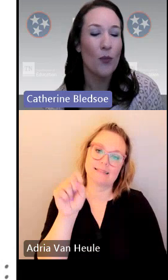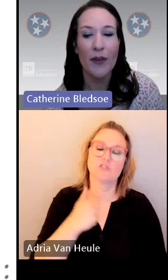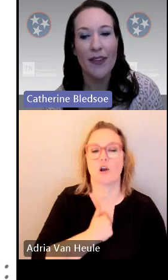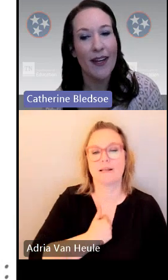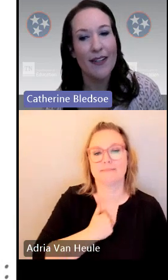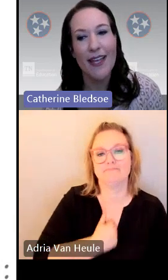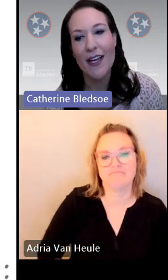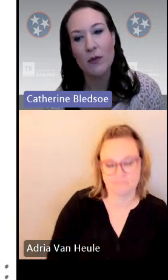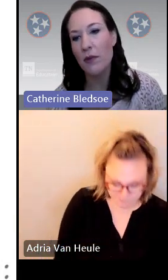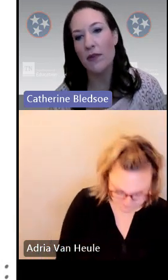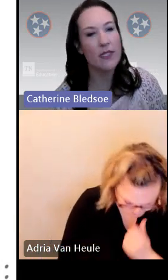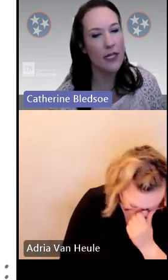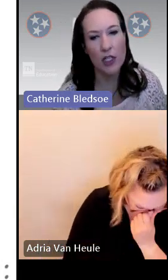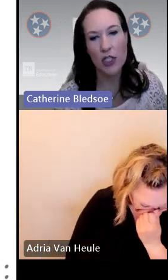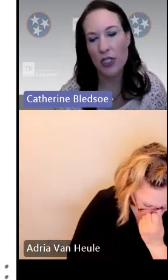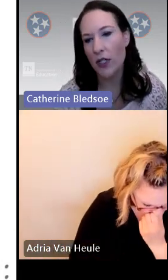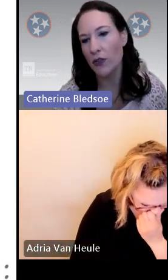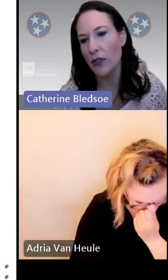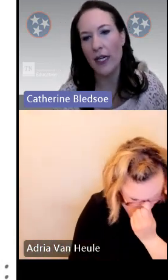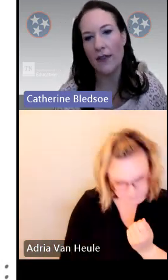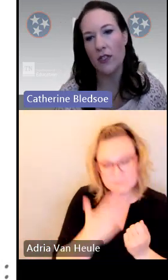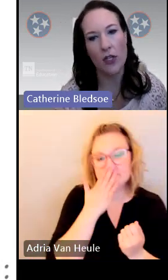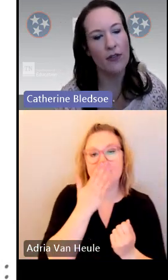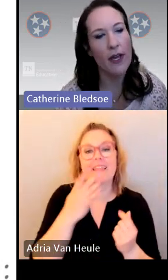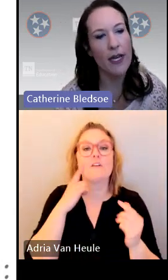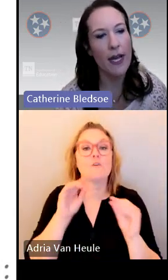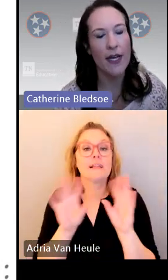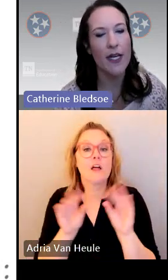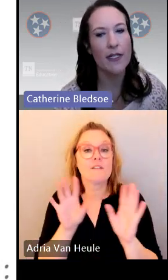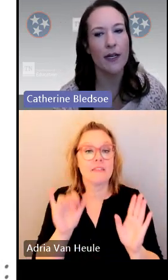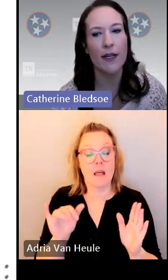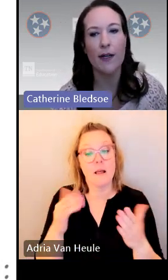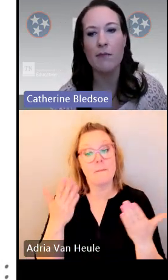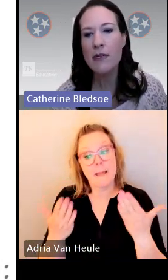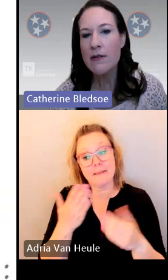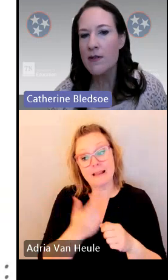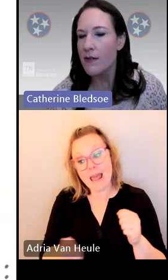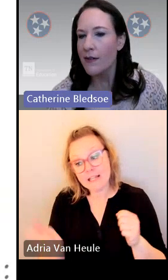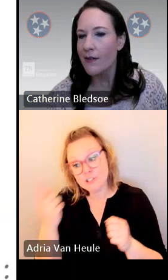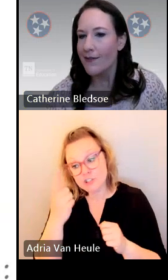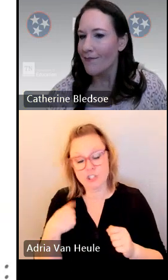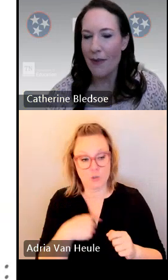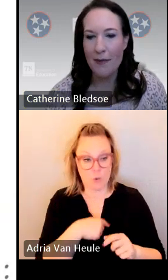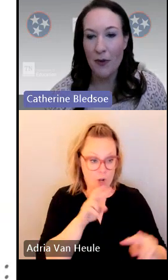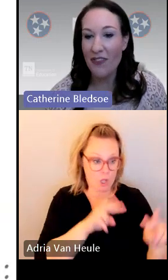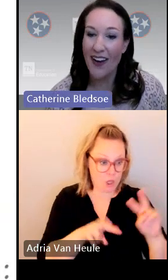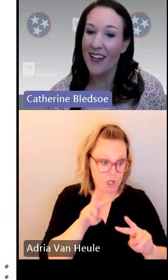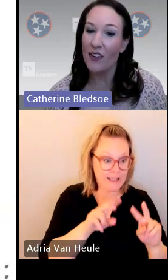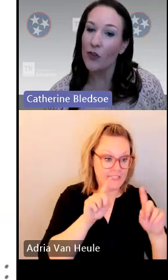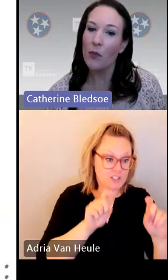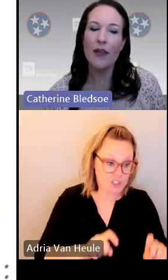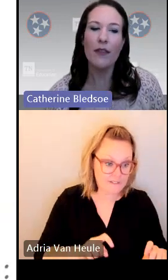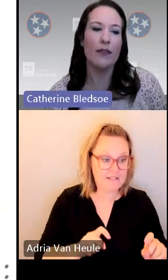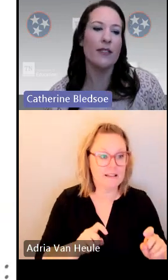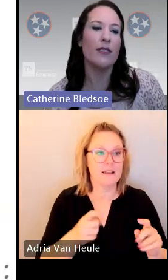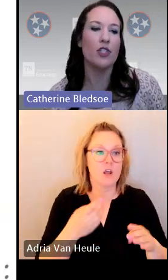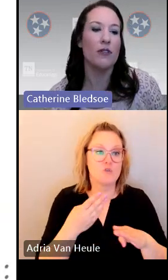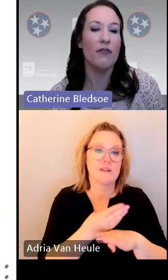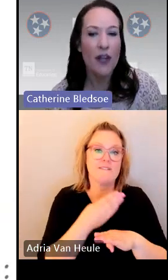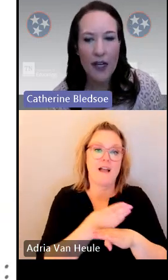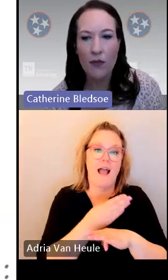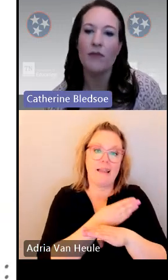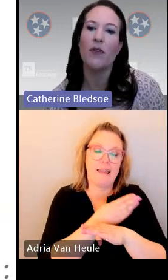that. And really, that is as we move into next year and looking at the survey and maybe refining it a little bit.